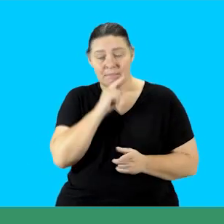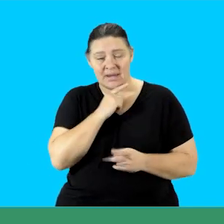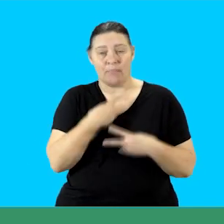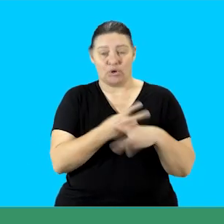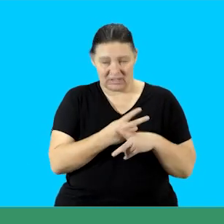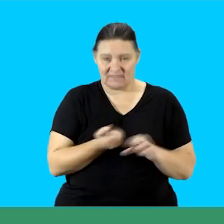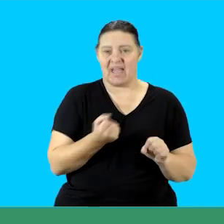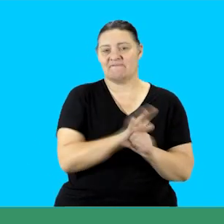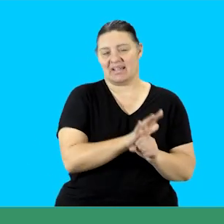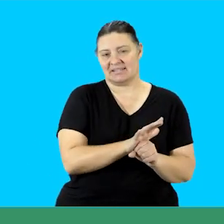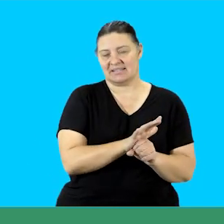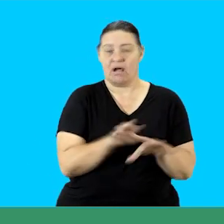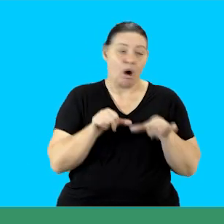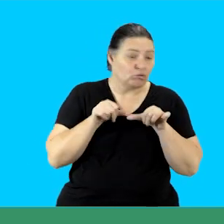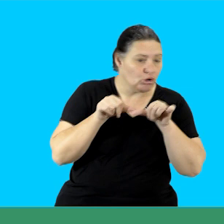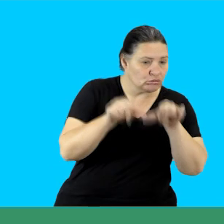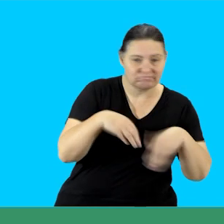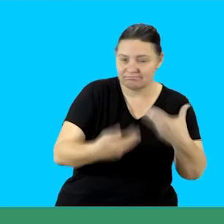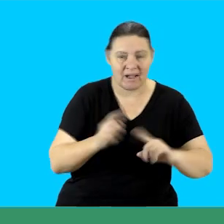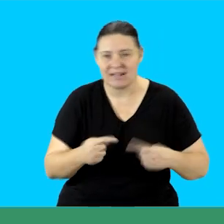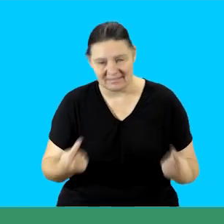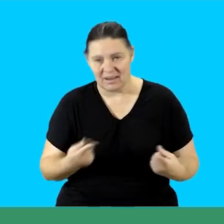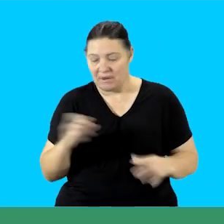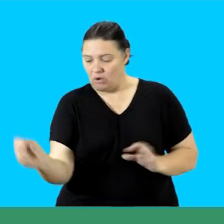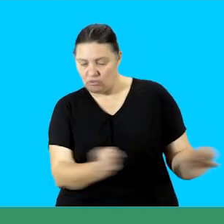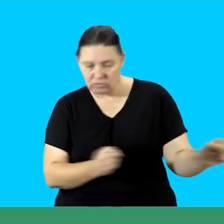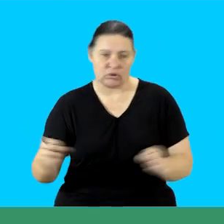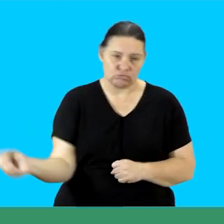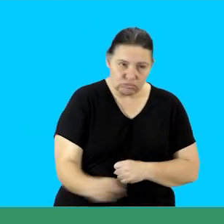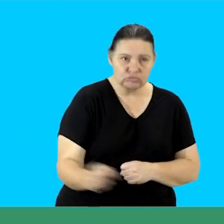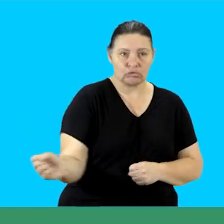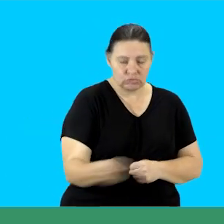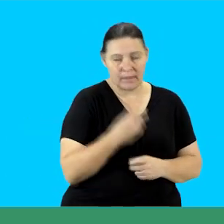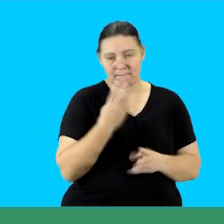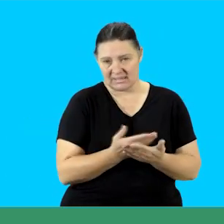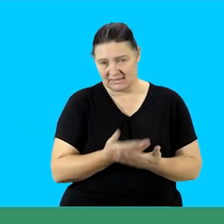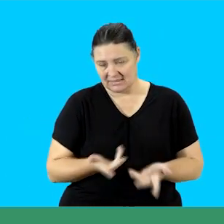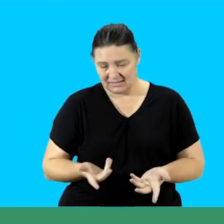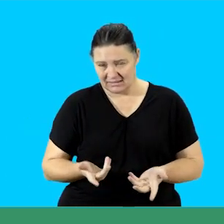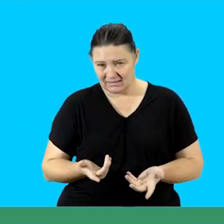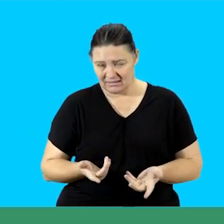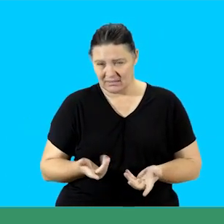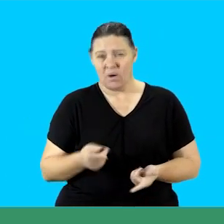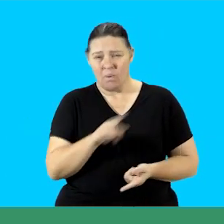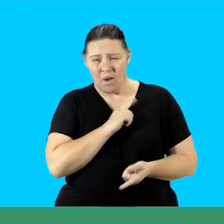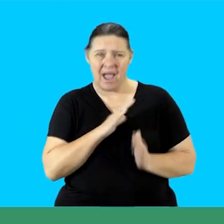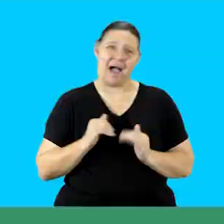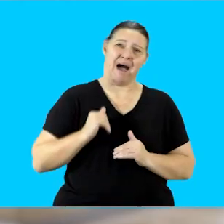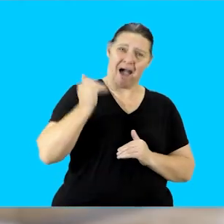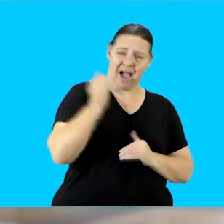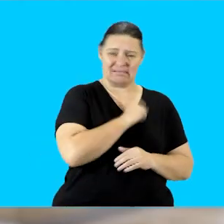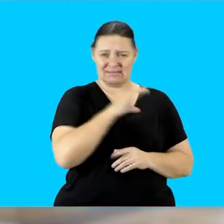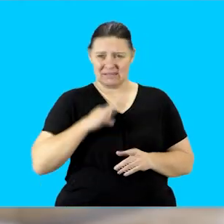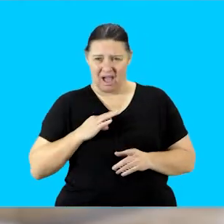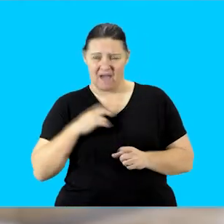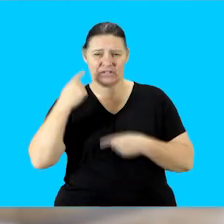turnover affects productivity, continuity, and the recruitment process. So when we talk of high employee turnover,